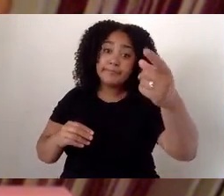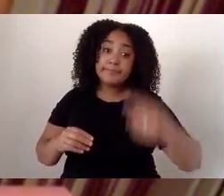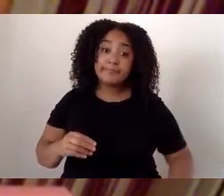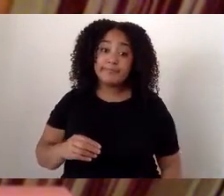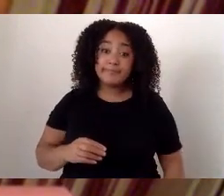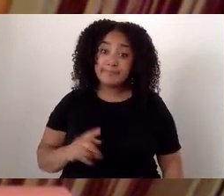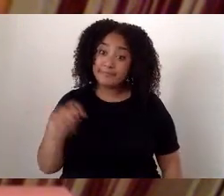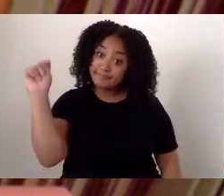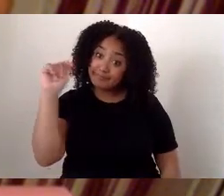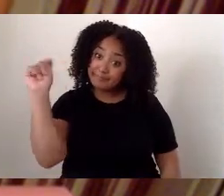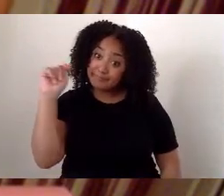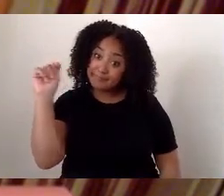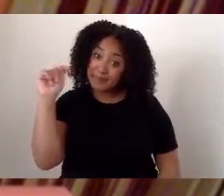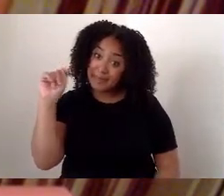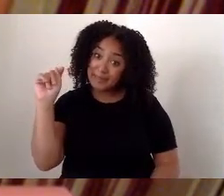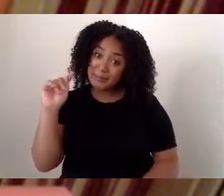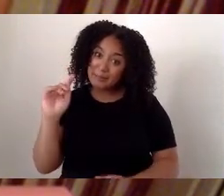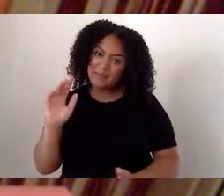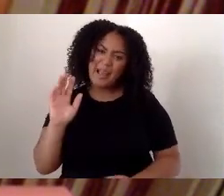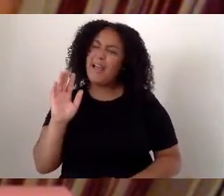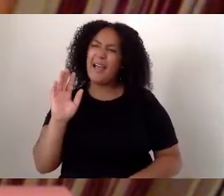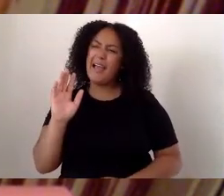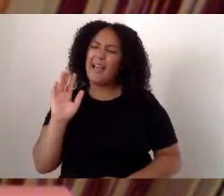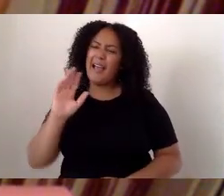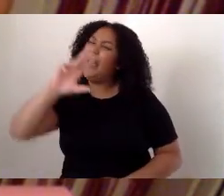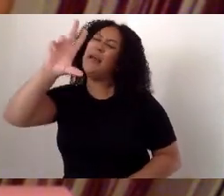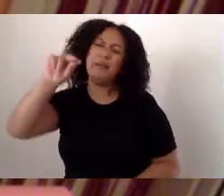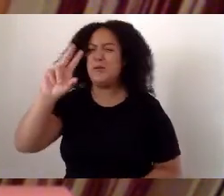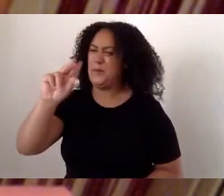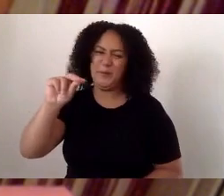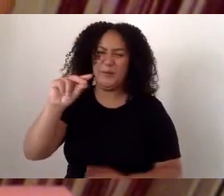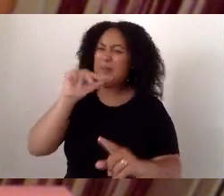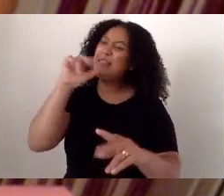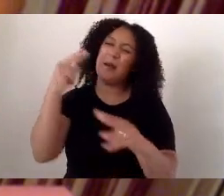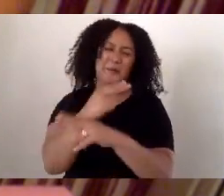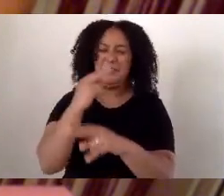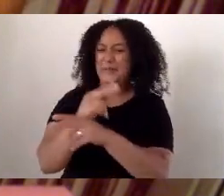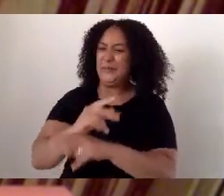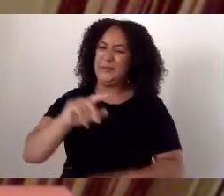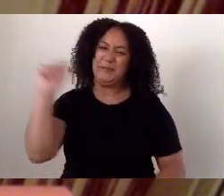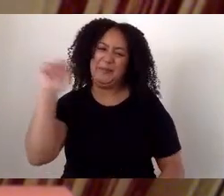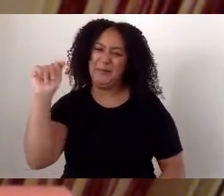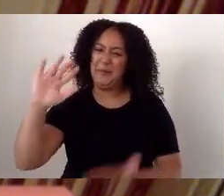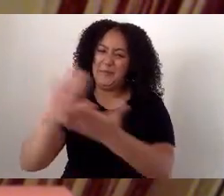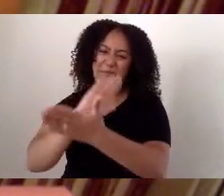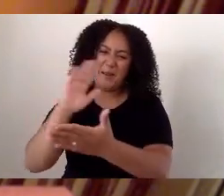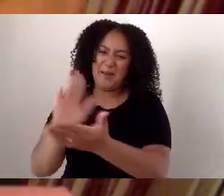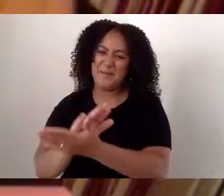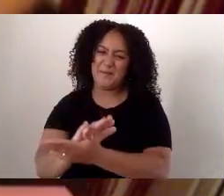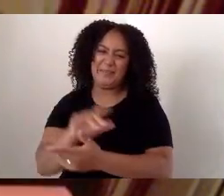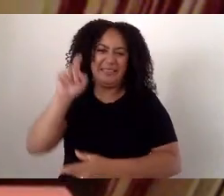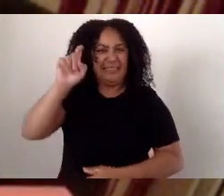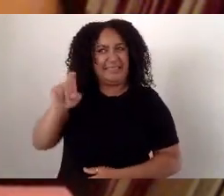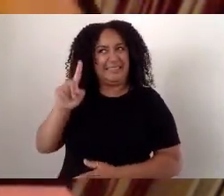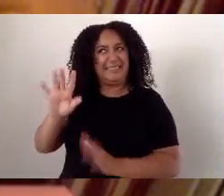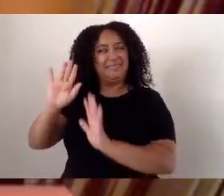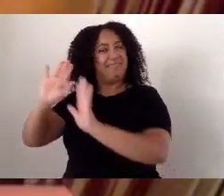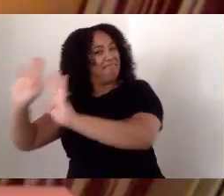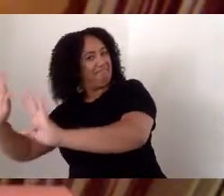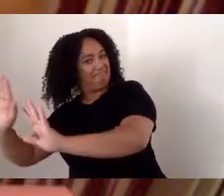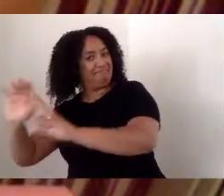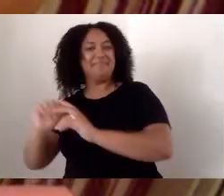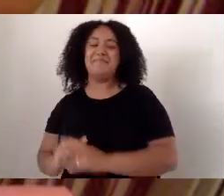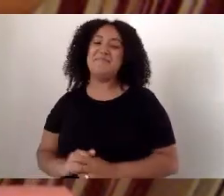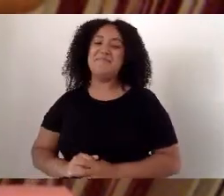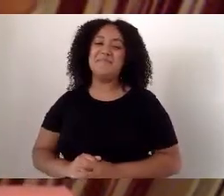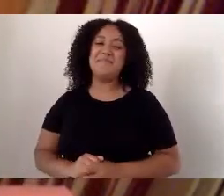use, maybe not. This is too important. Don't use toilet paper. We're going to need it. So I'm just going to keep on